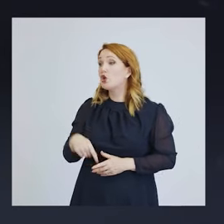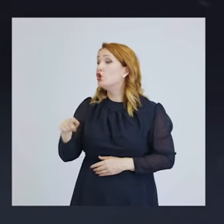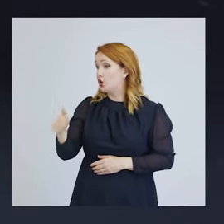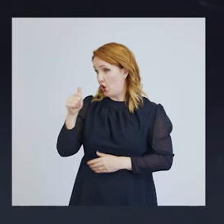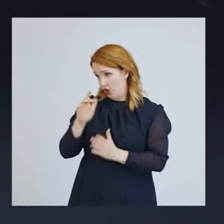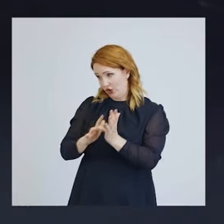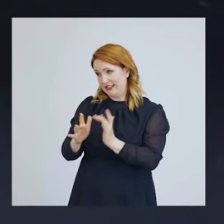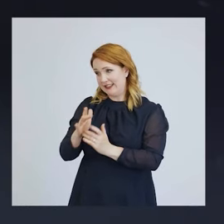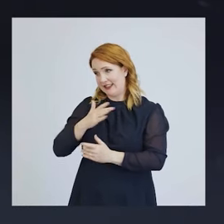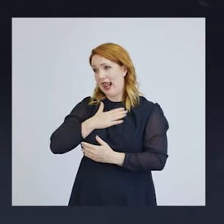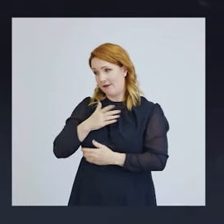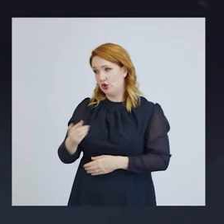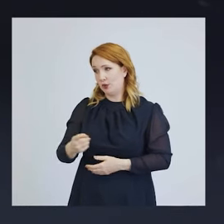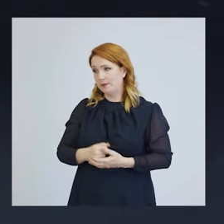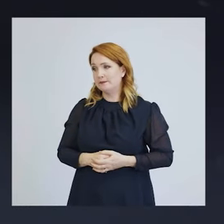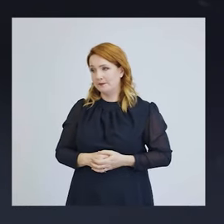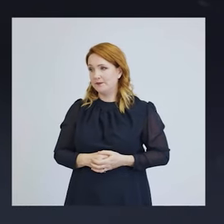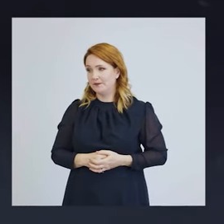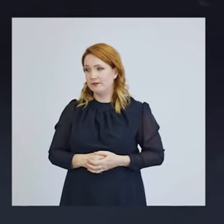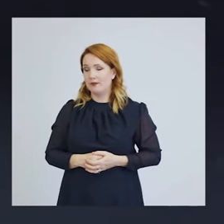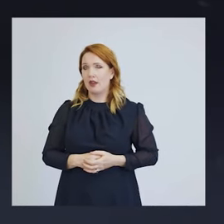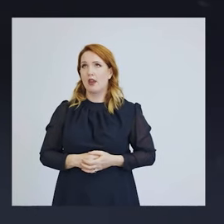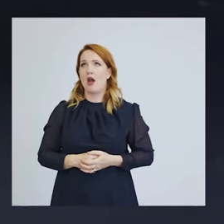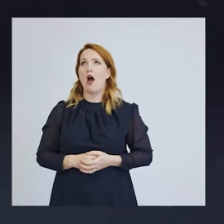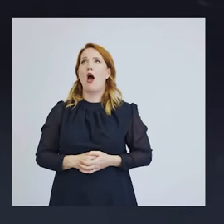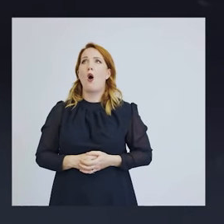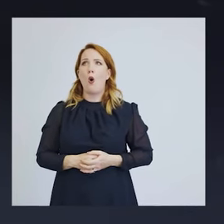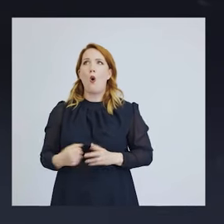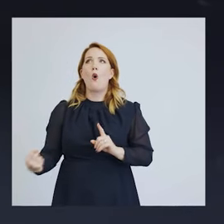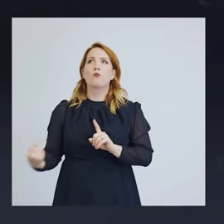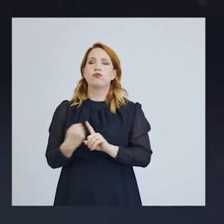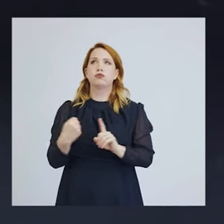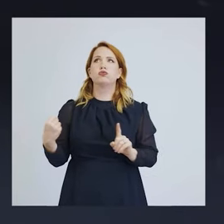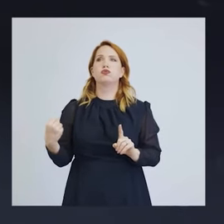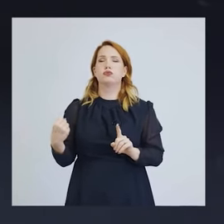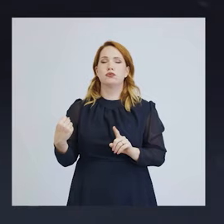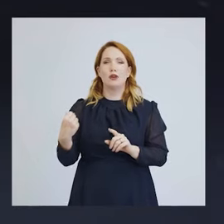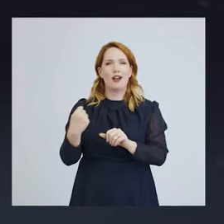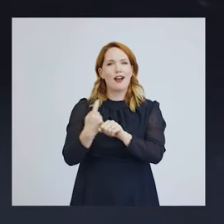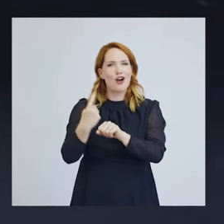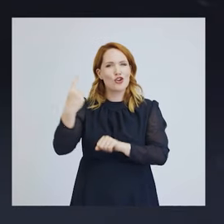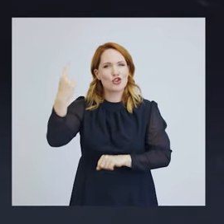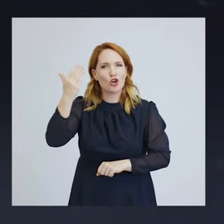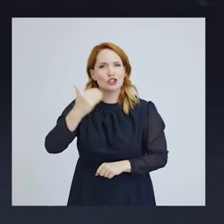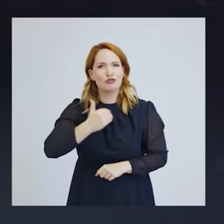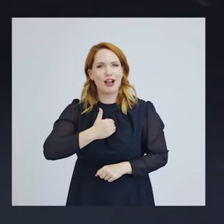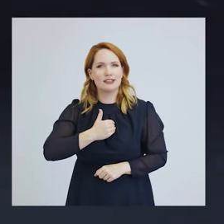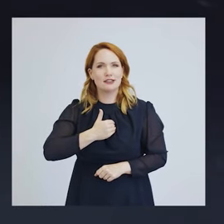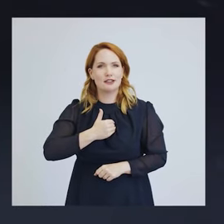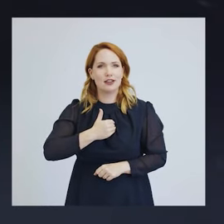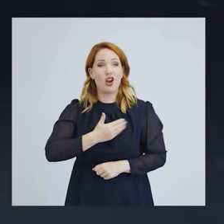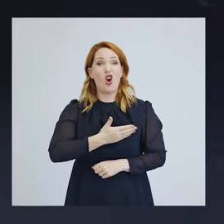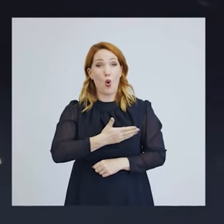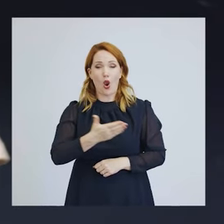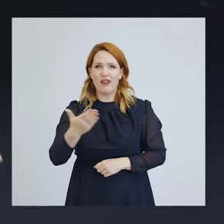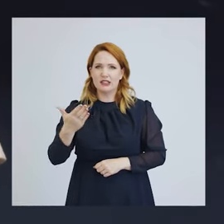said, well, I love you. And you know that Jesus loves you too. And that was a picture that I will never forget of